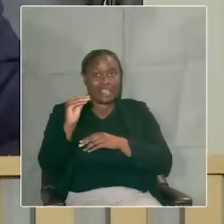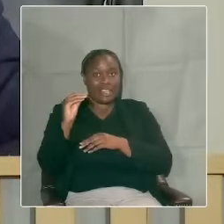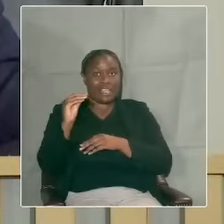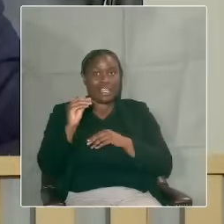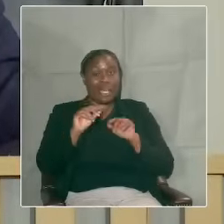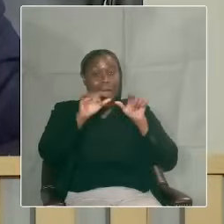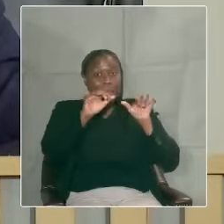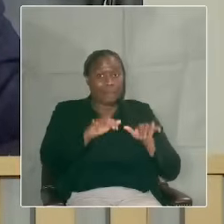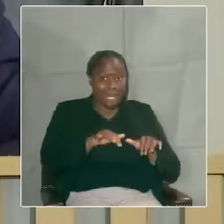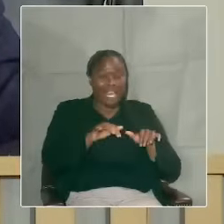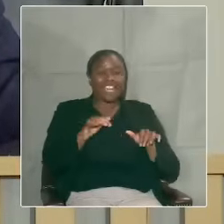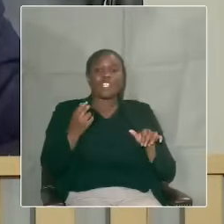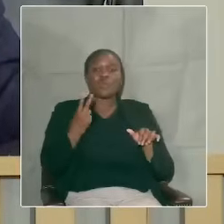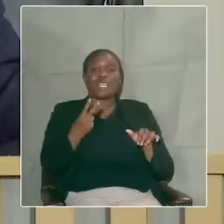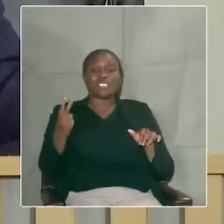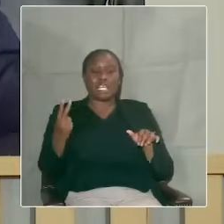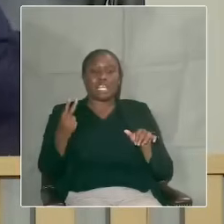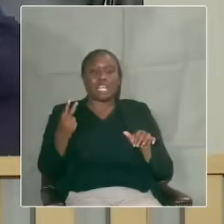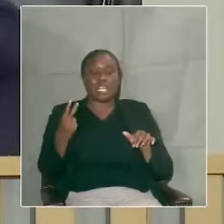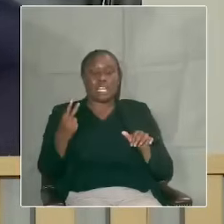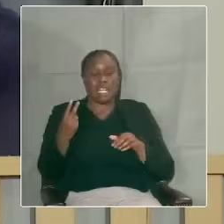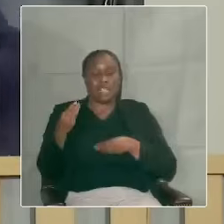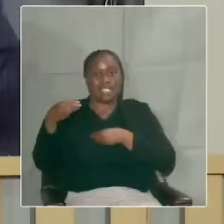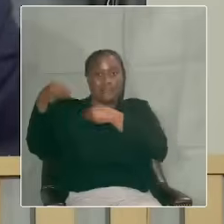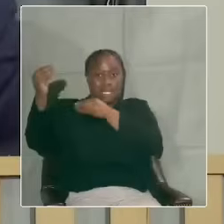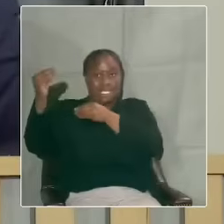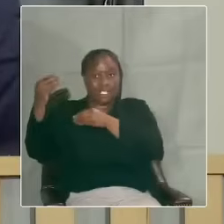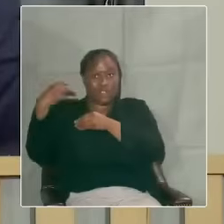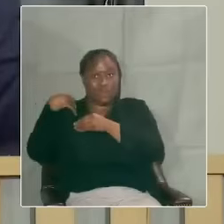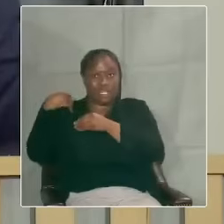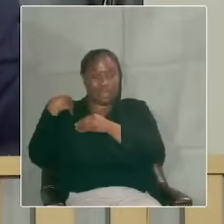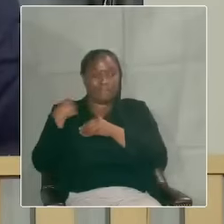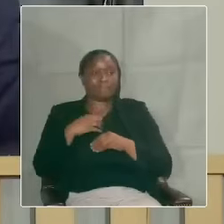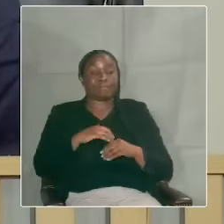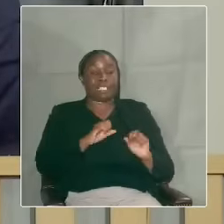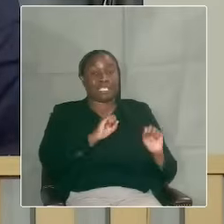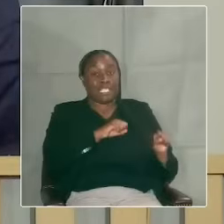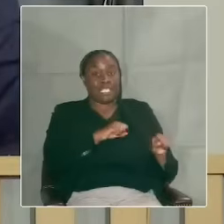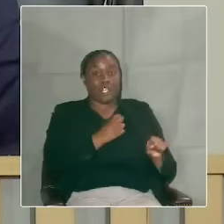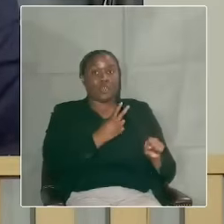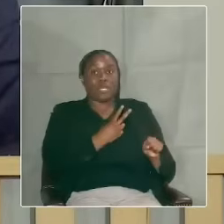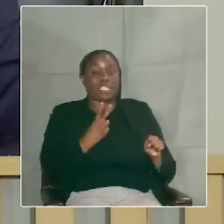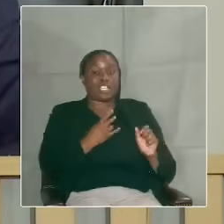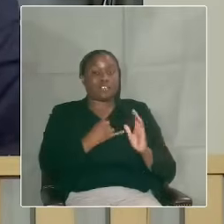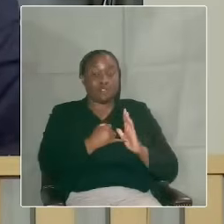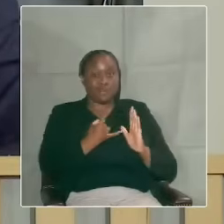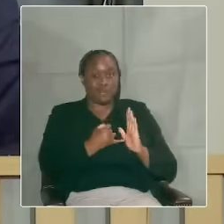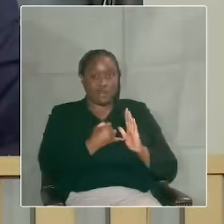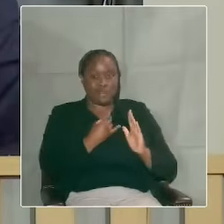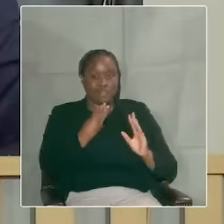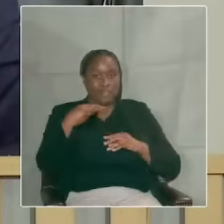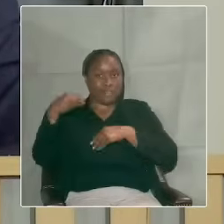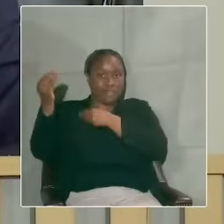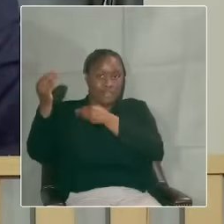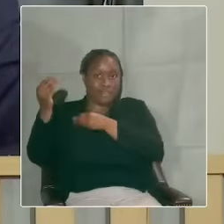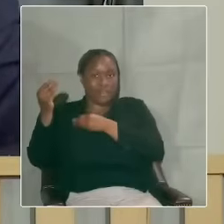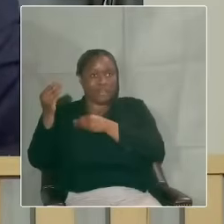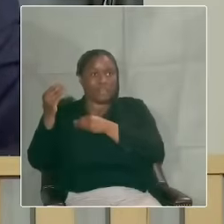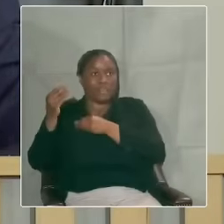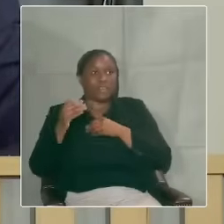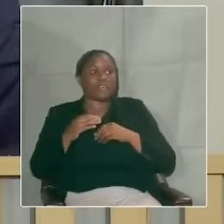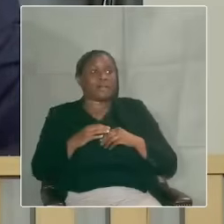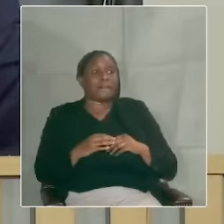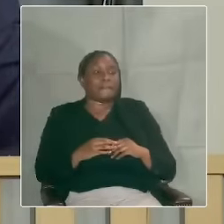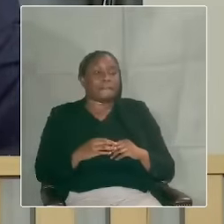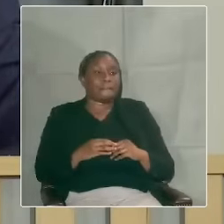on the 22nd. Yeah, if it's submitted on the 22nd January, it means the report would have been gone up